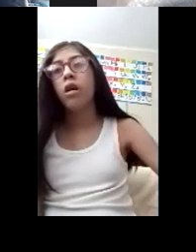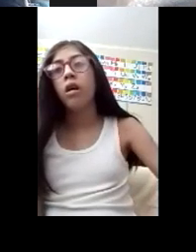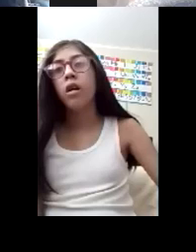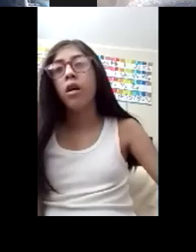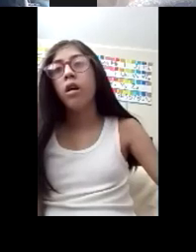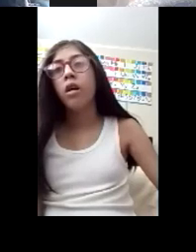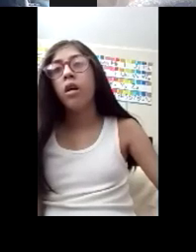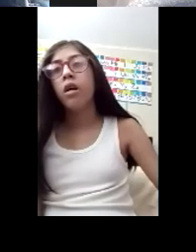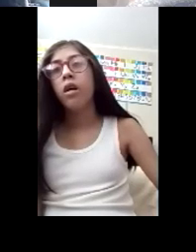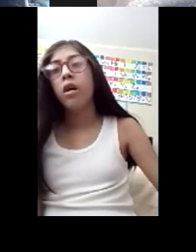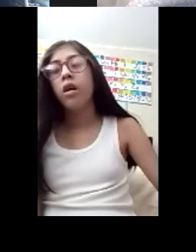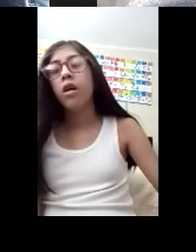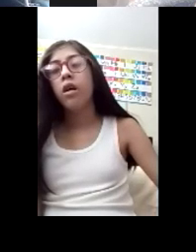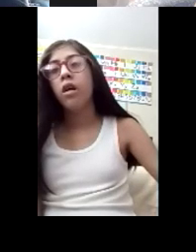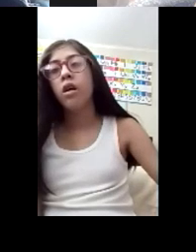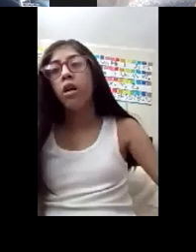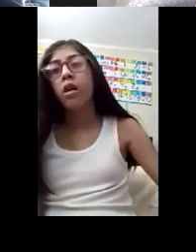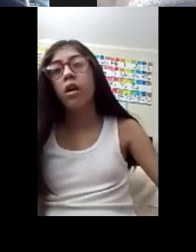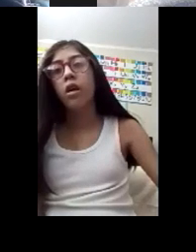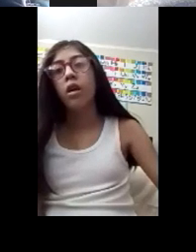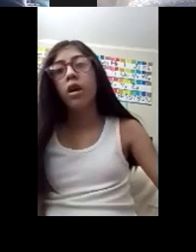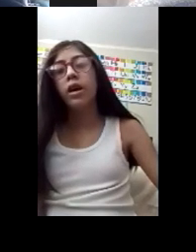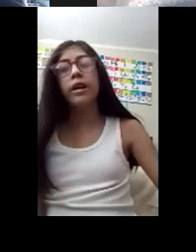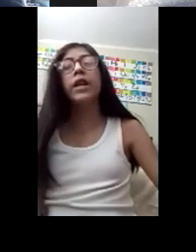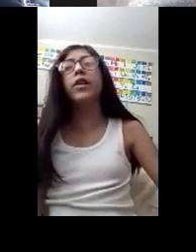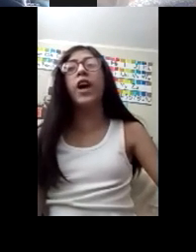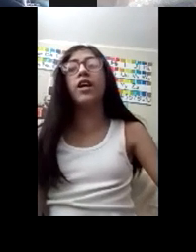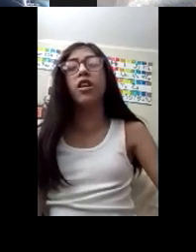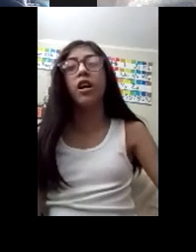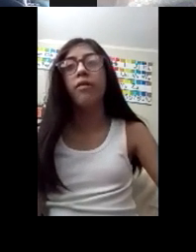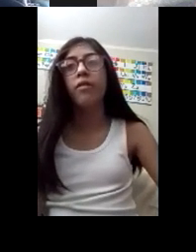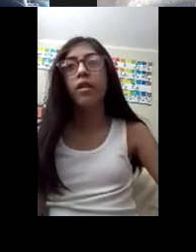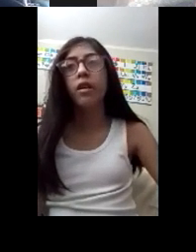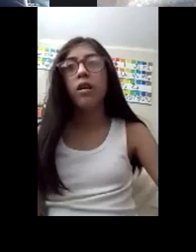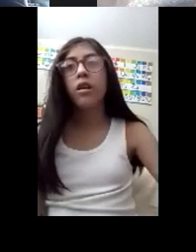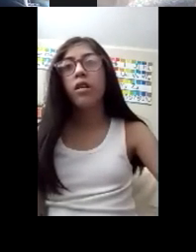Pray for John. For me. And the thunder.